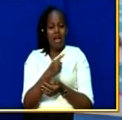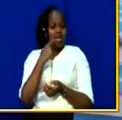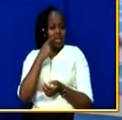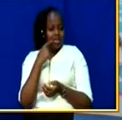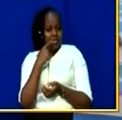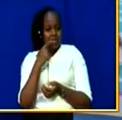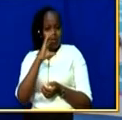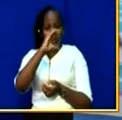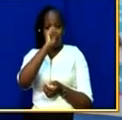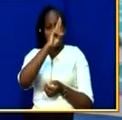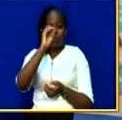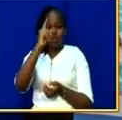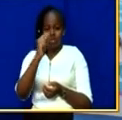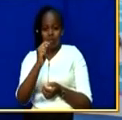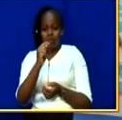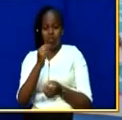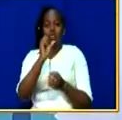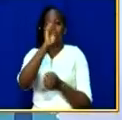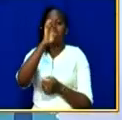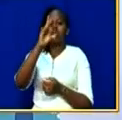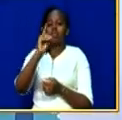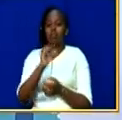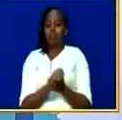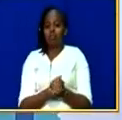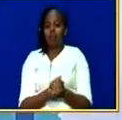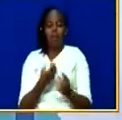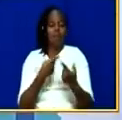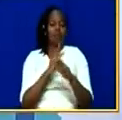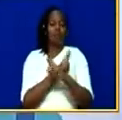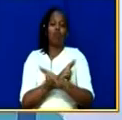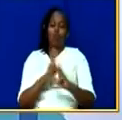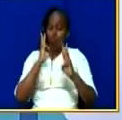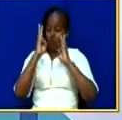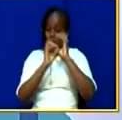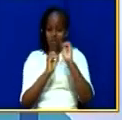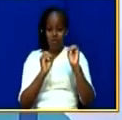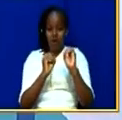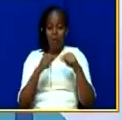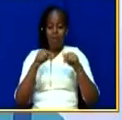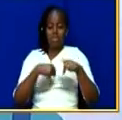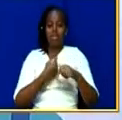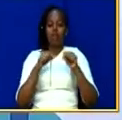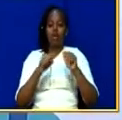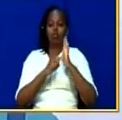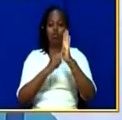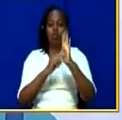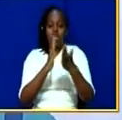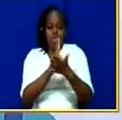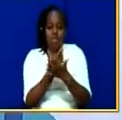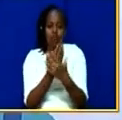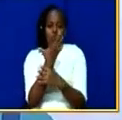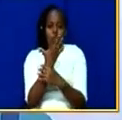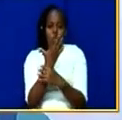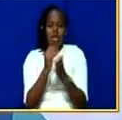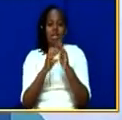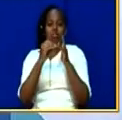seed. But relax. I'm here today to show you some of the crops, especially those crops that you wonder